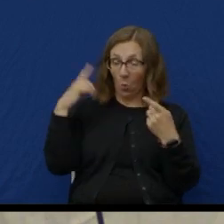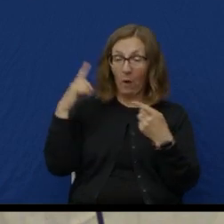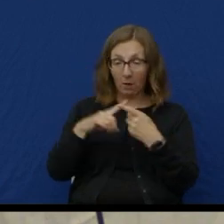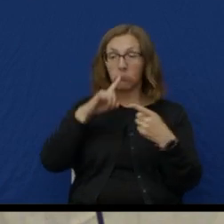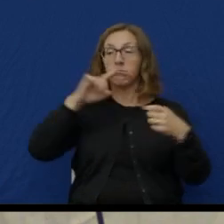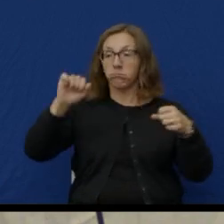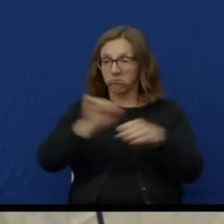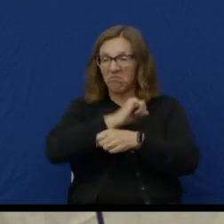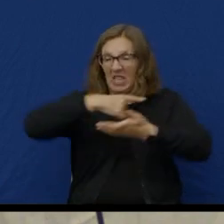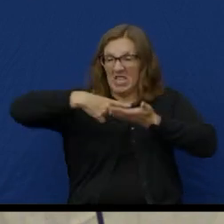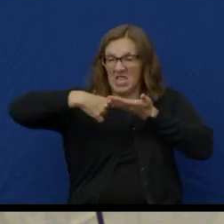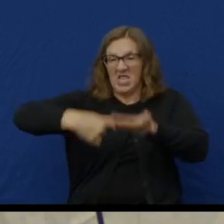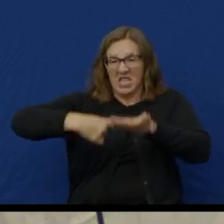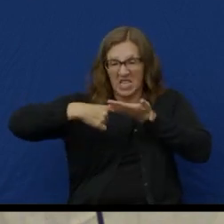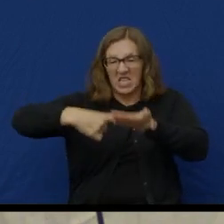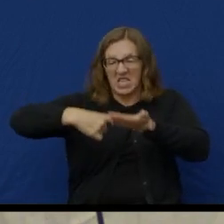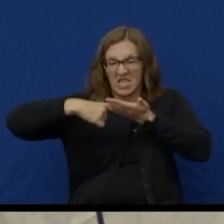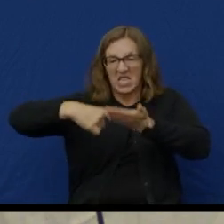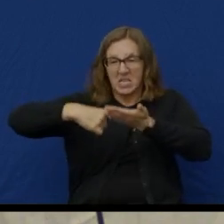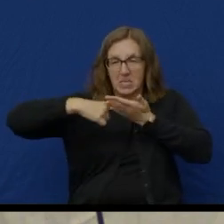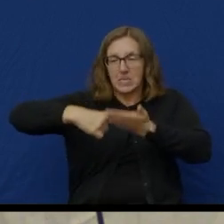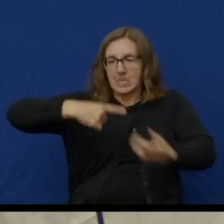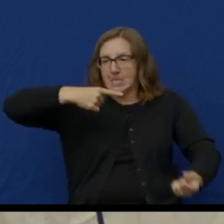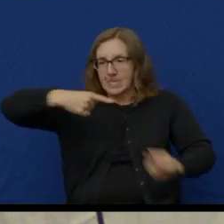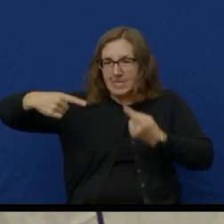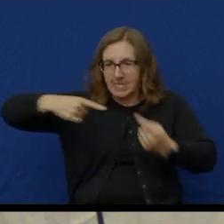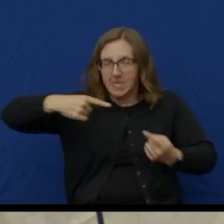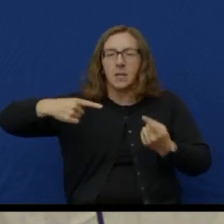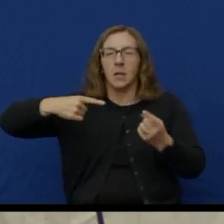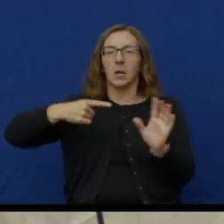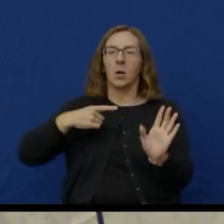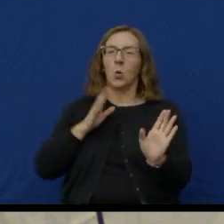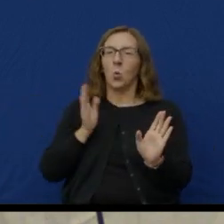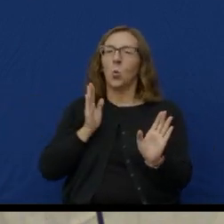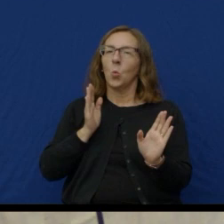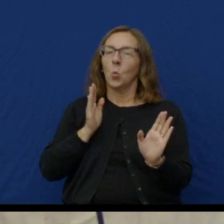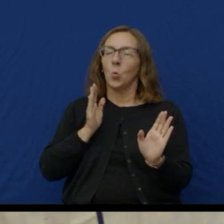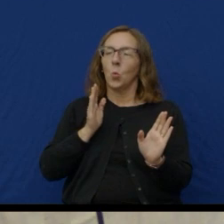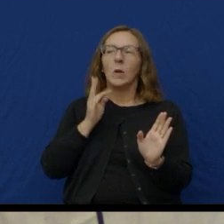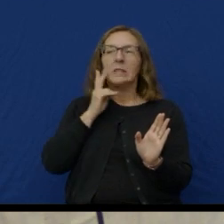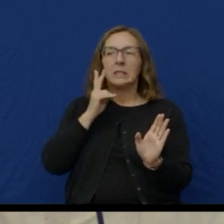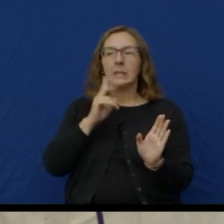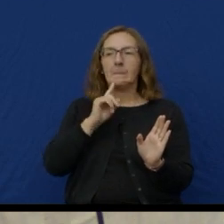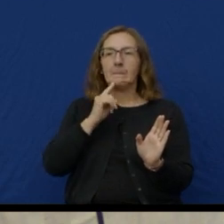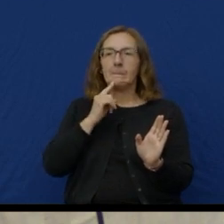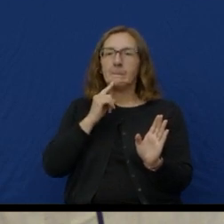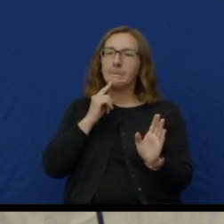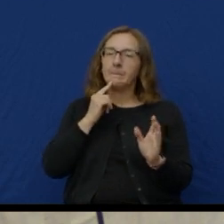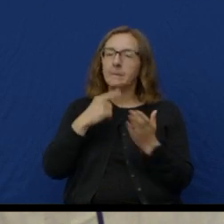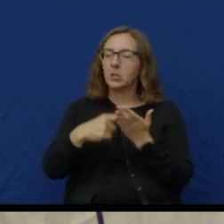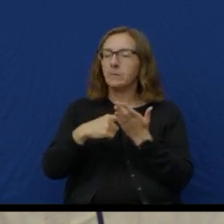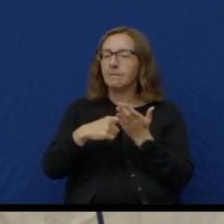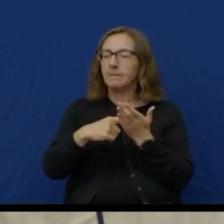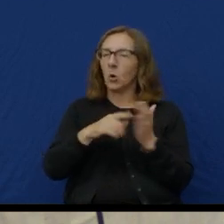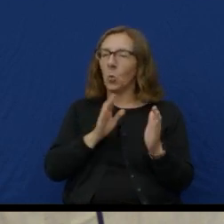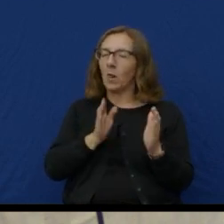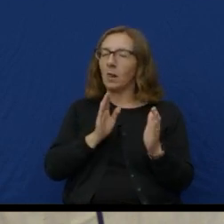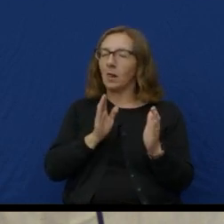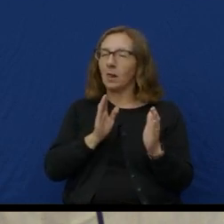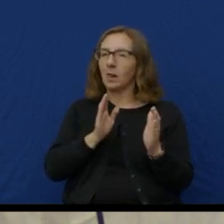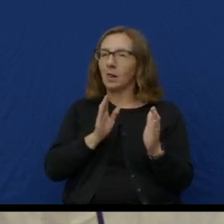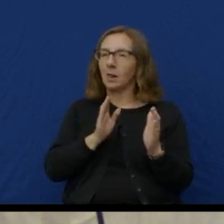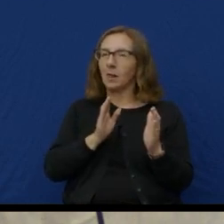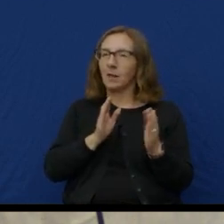about those changes, we will see some pretty serious conversations during the interim to really to